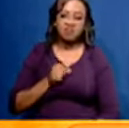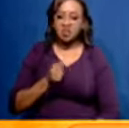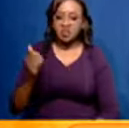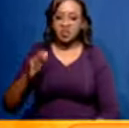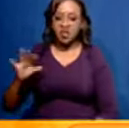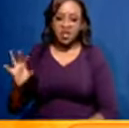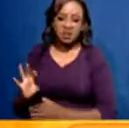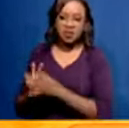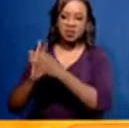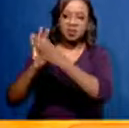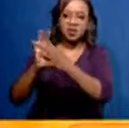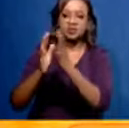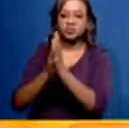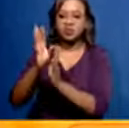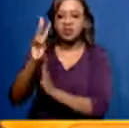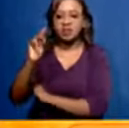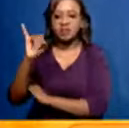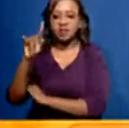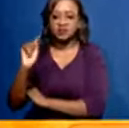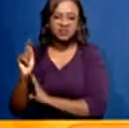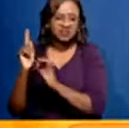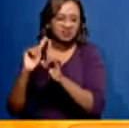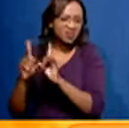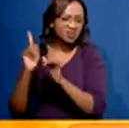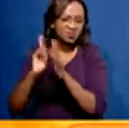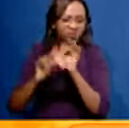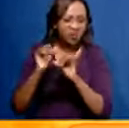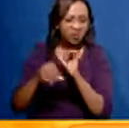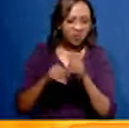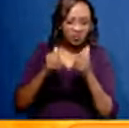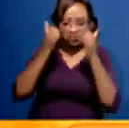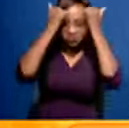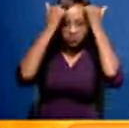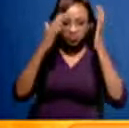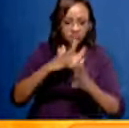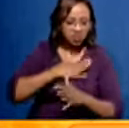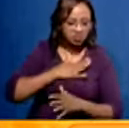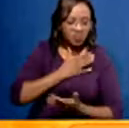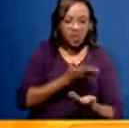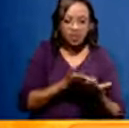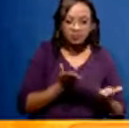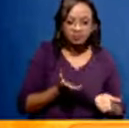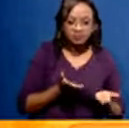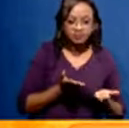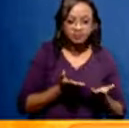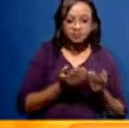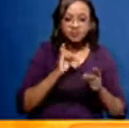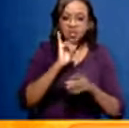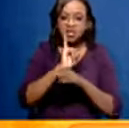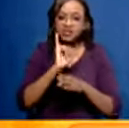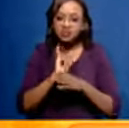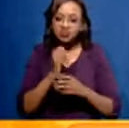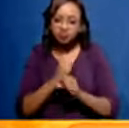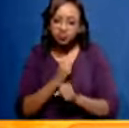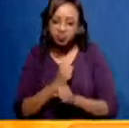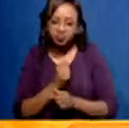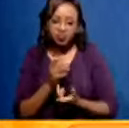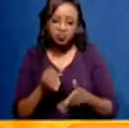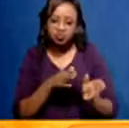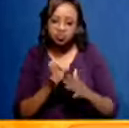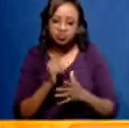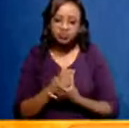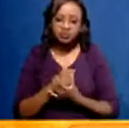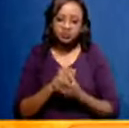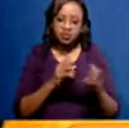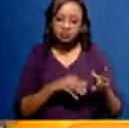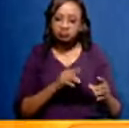connect to MIT, but what about my students? What about internships? What about exchange